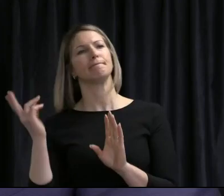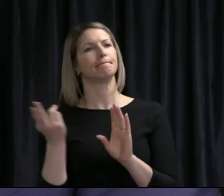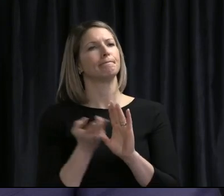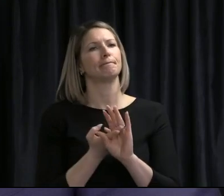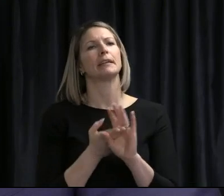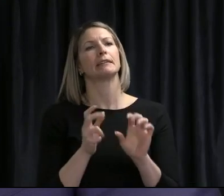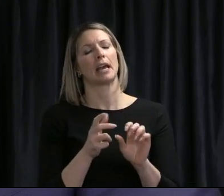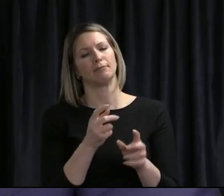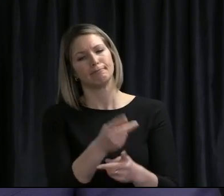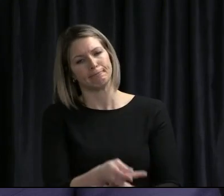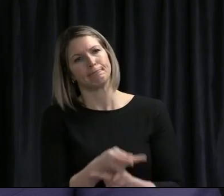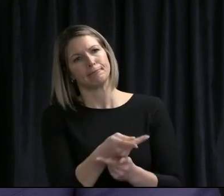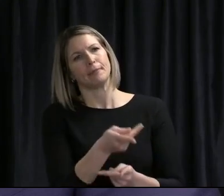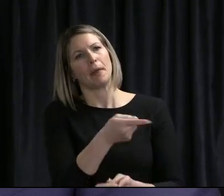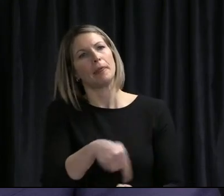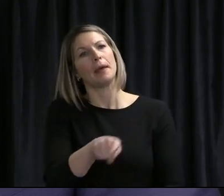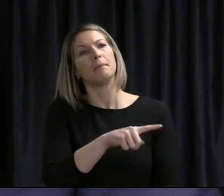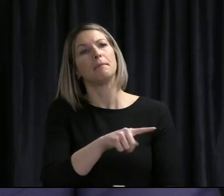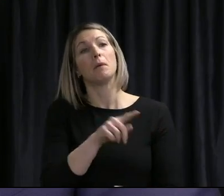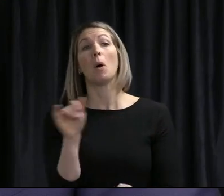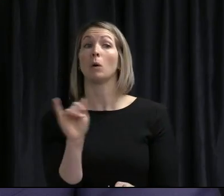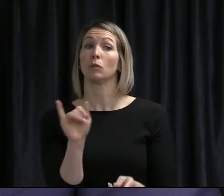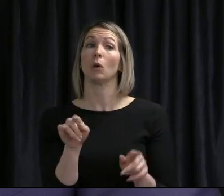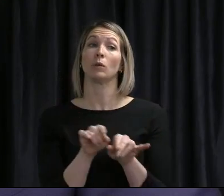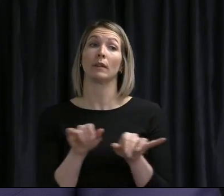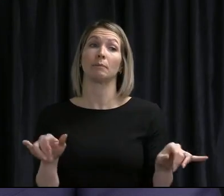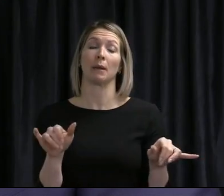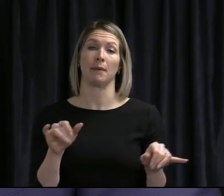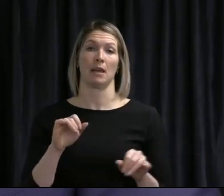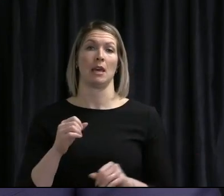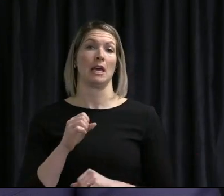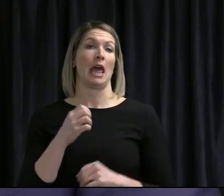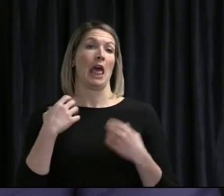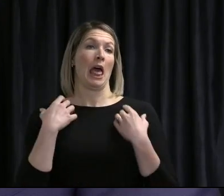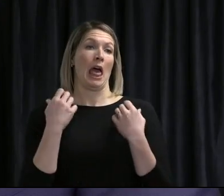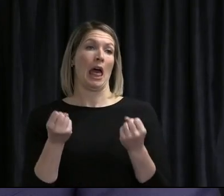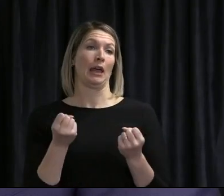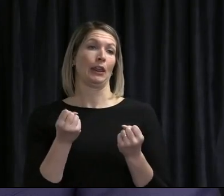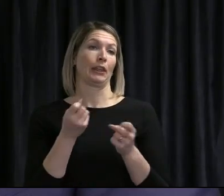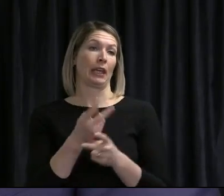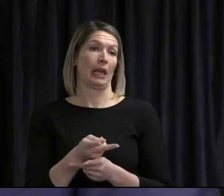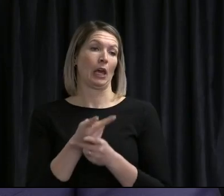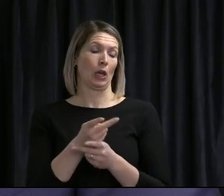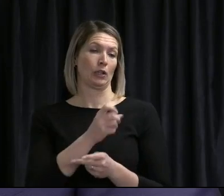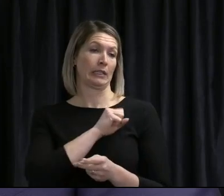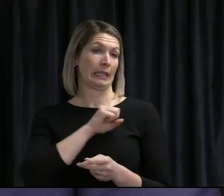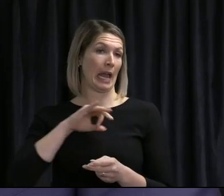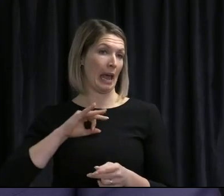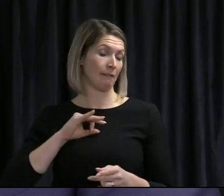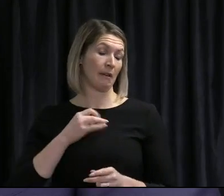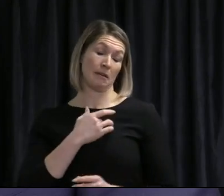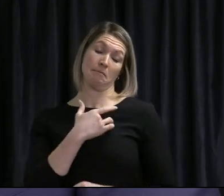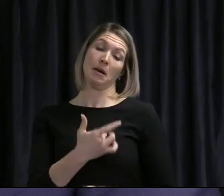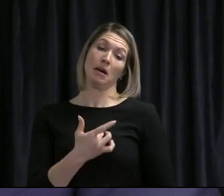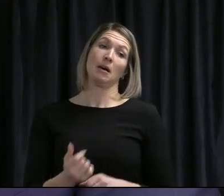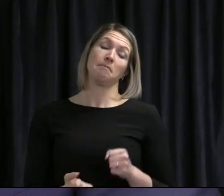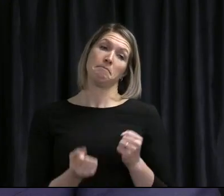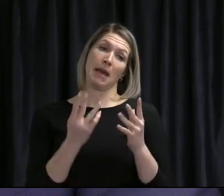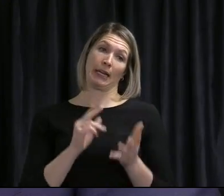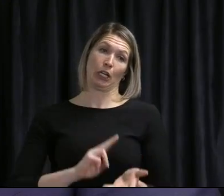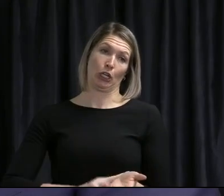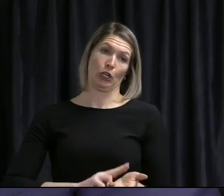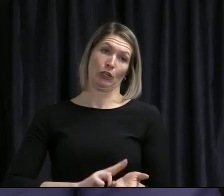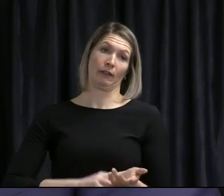healthcare workers, where a significant number of these are women who be in the situation of